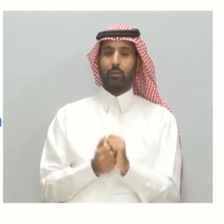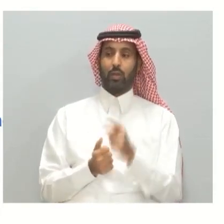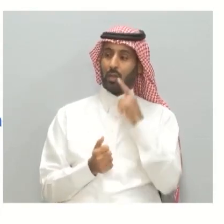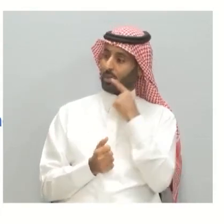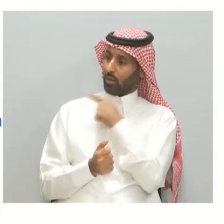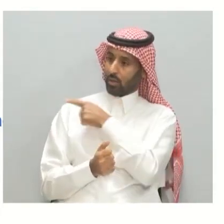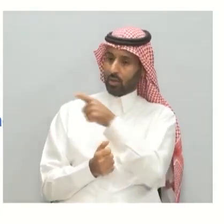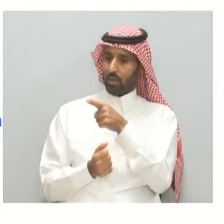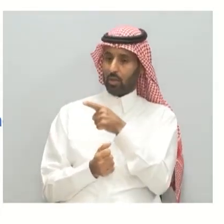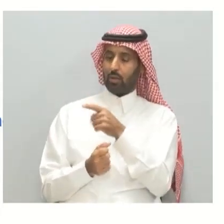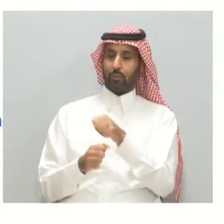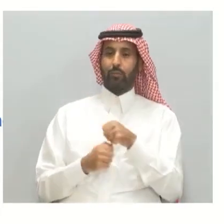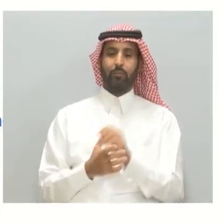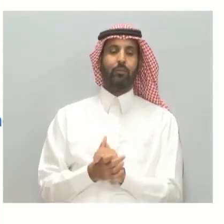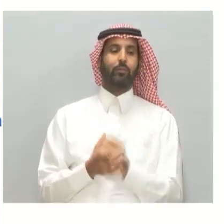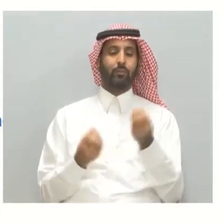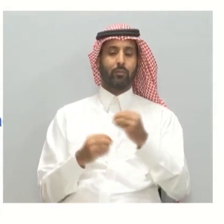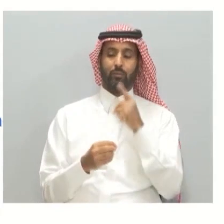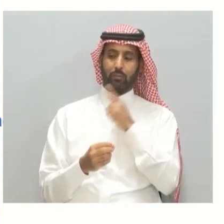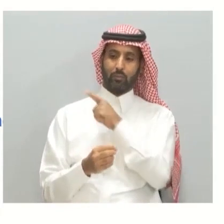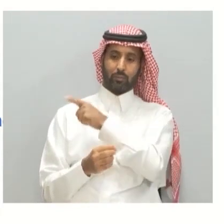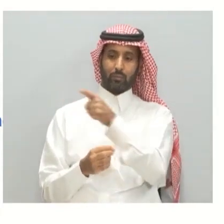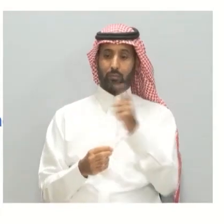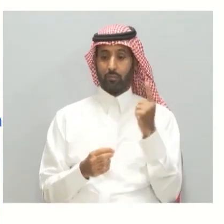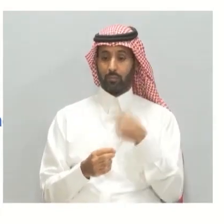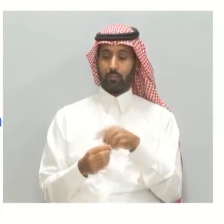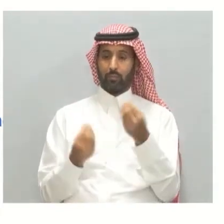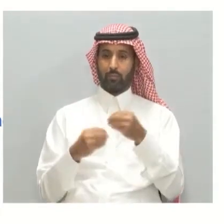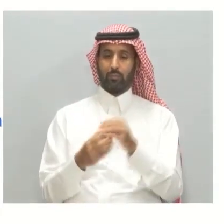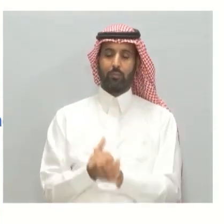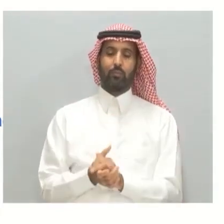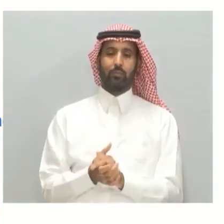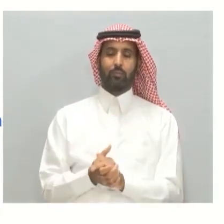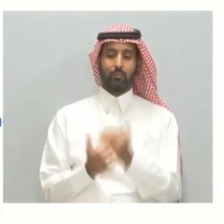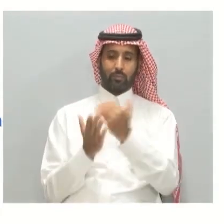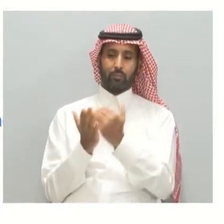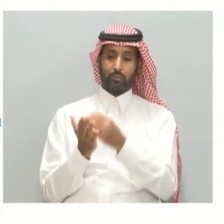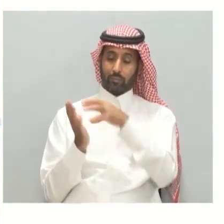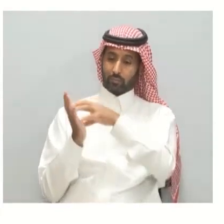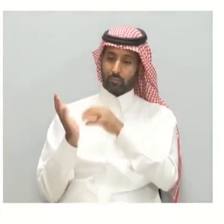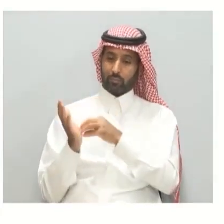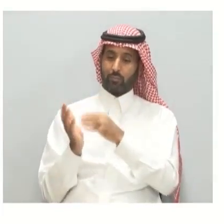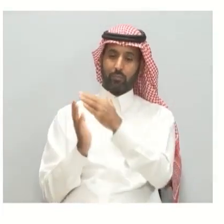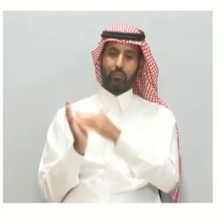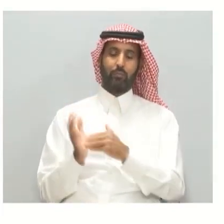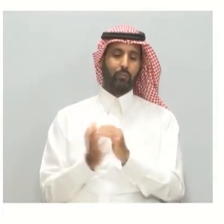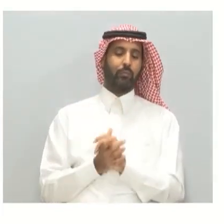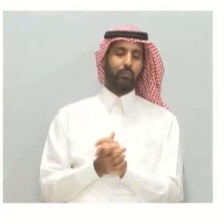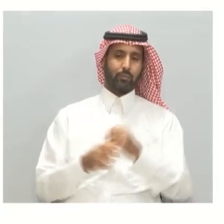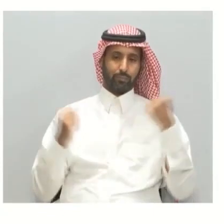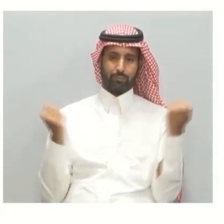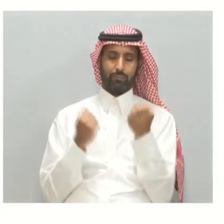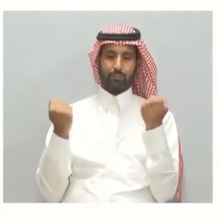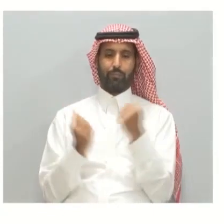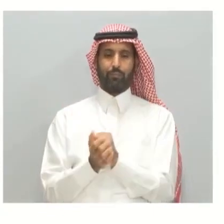they fertilize, etc. So the pronouns, there are lots of use of pronouns in the article. Exercise B